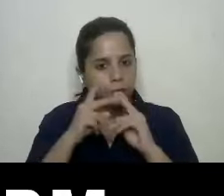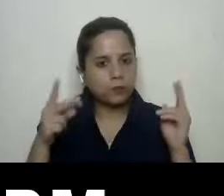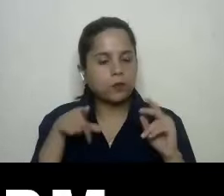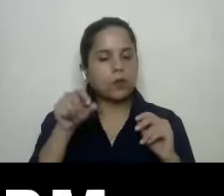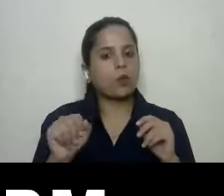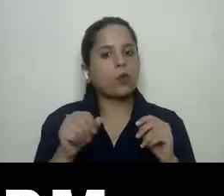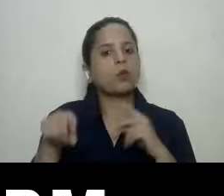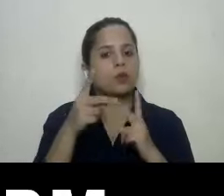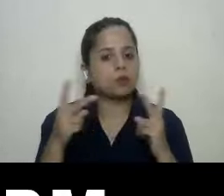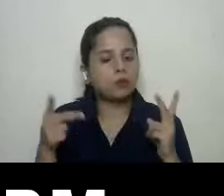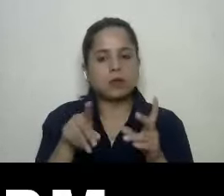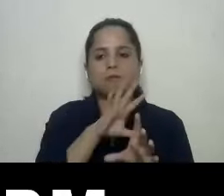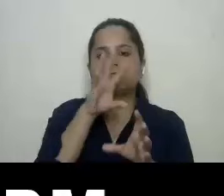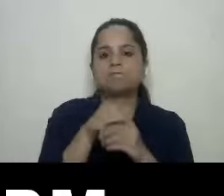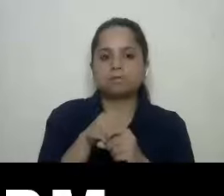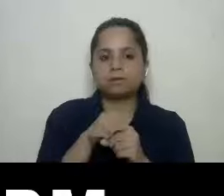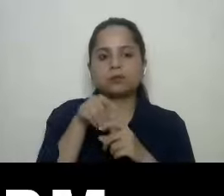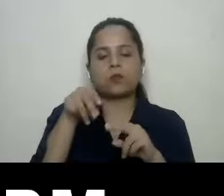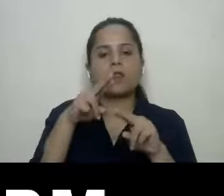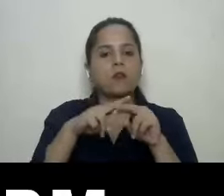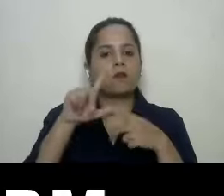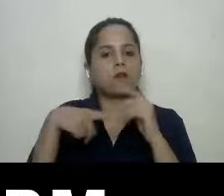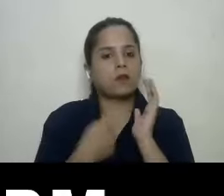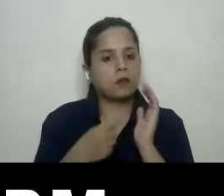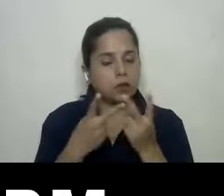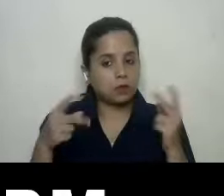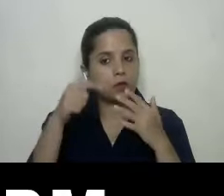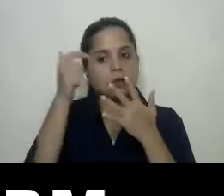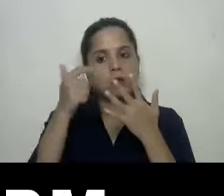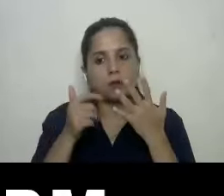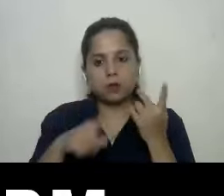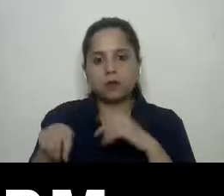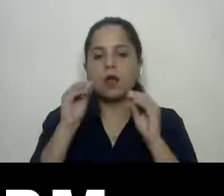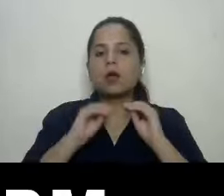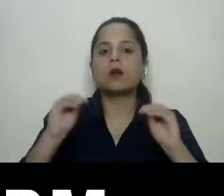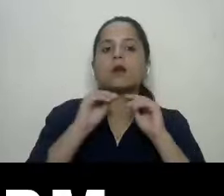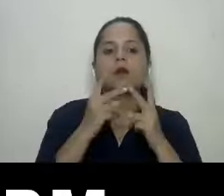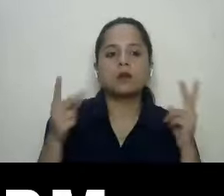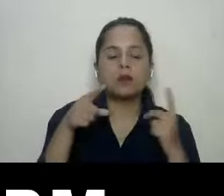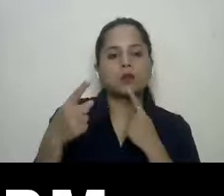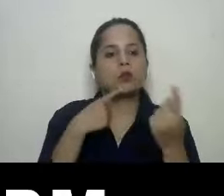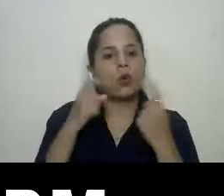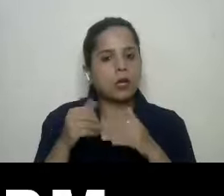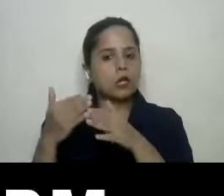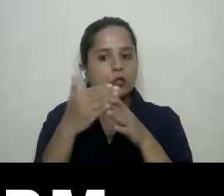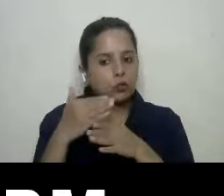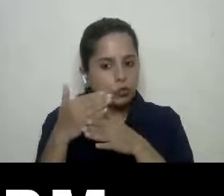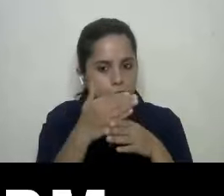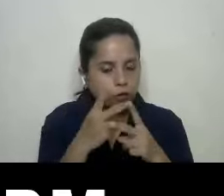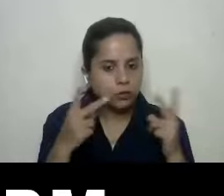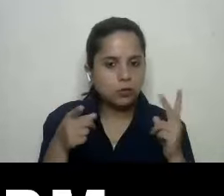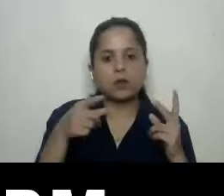This involves a feature where students and educators can talk and share, has